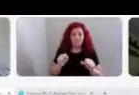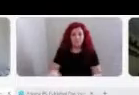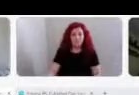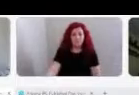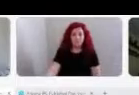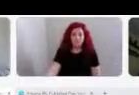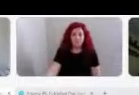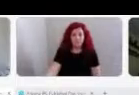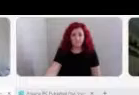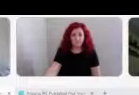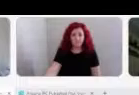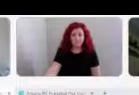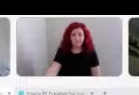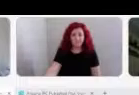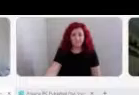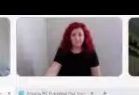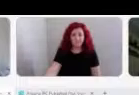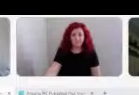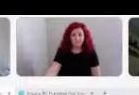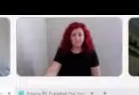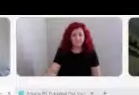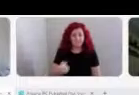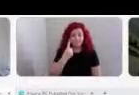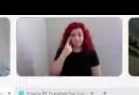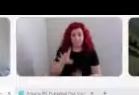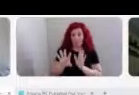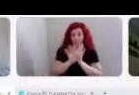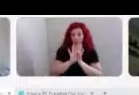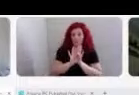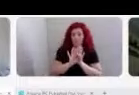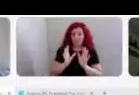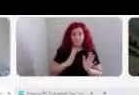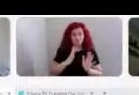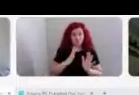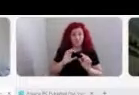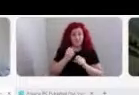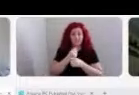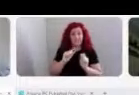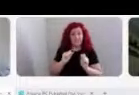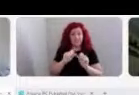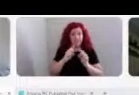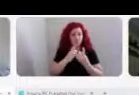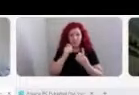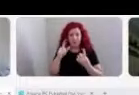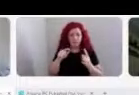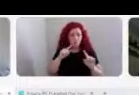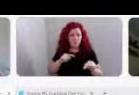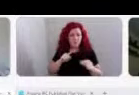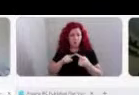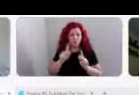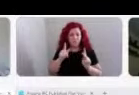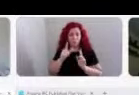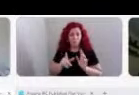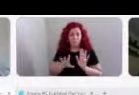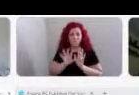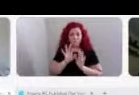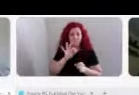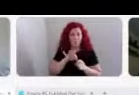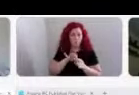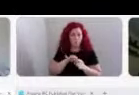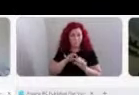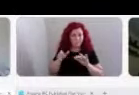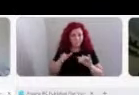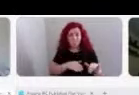when elected officials are in safe districts they don't need to respond to most of their constituents they need to